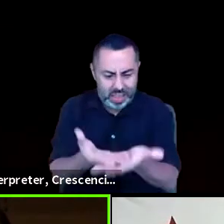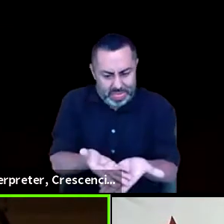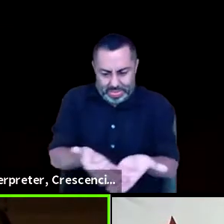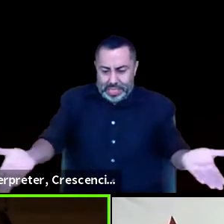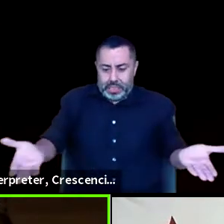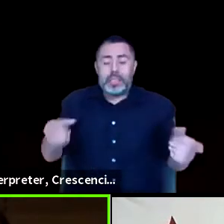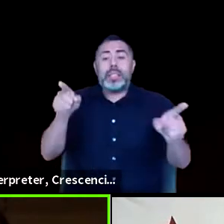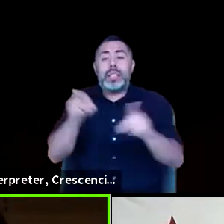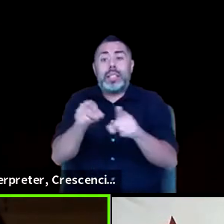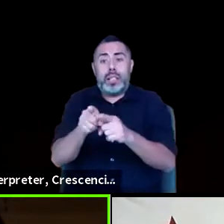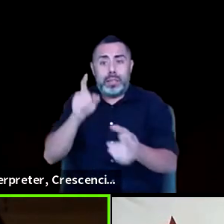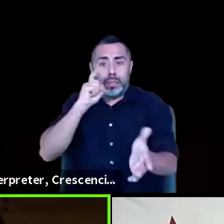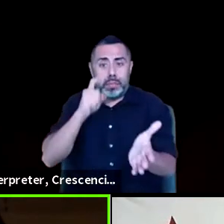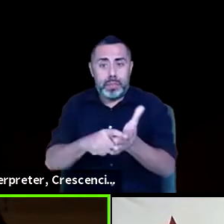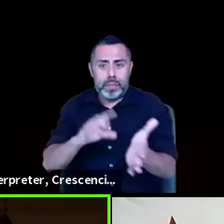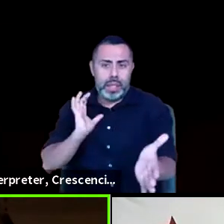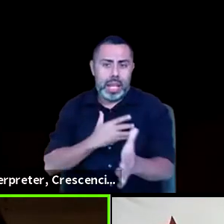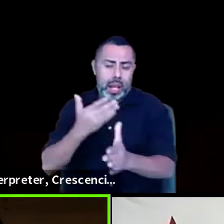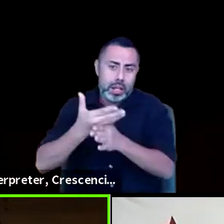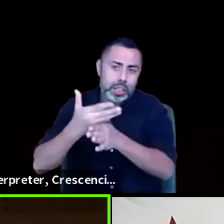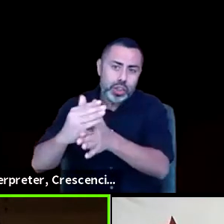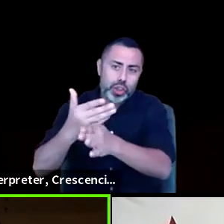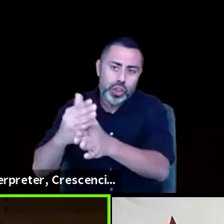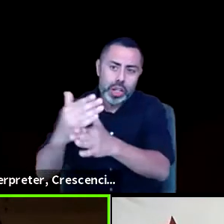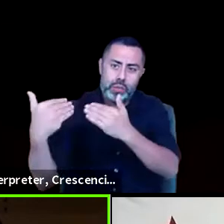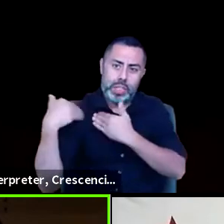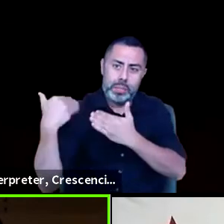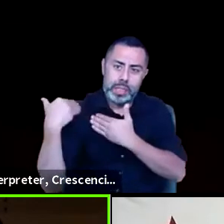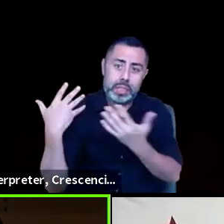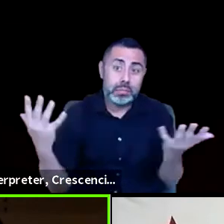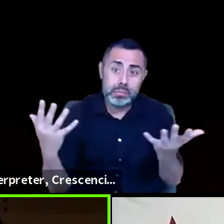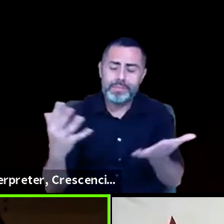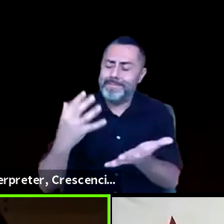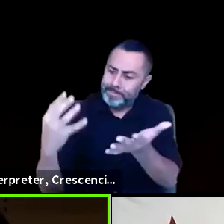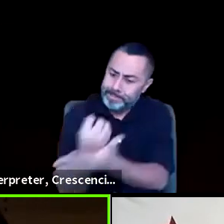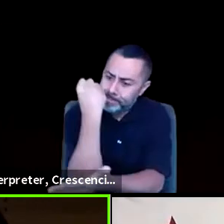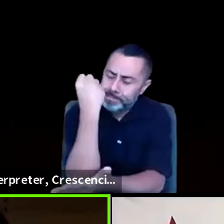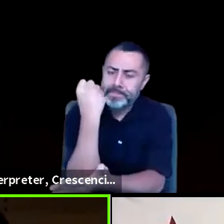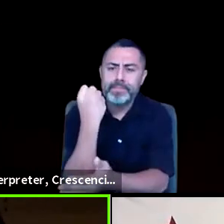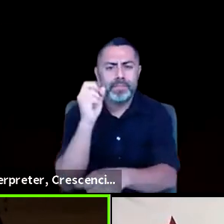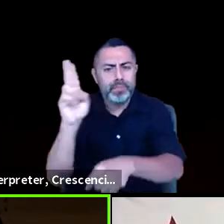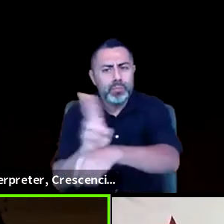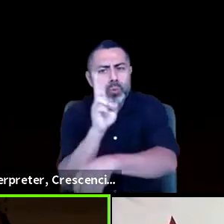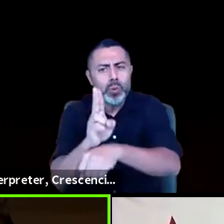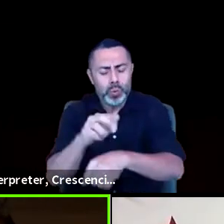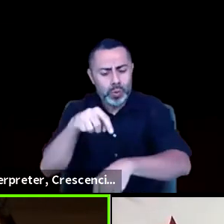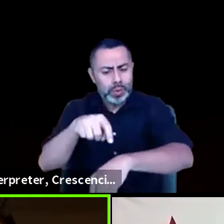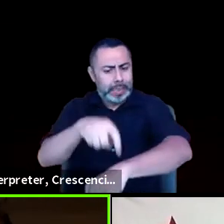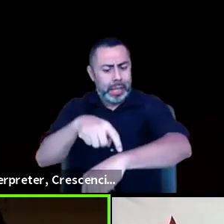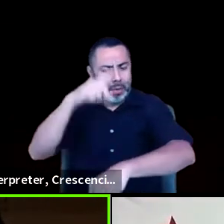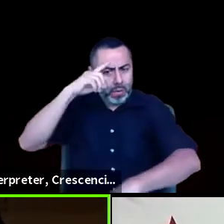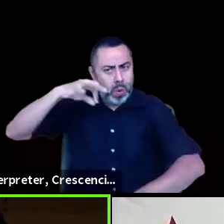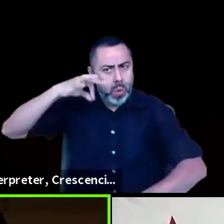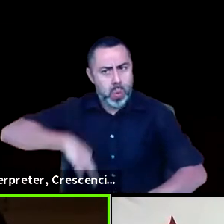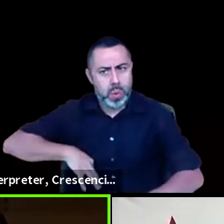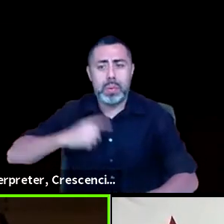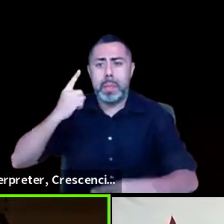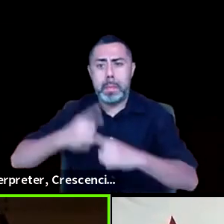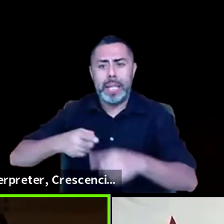as well as our shared responsibility to make good of this time, and for each of us to consider our roles in